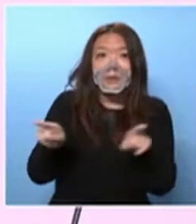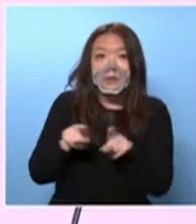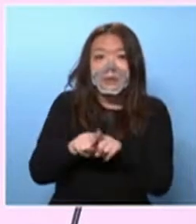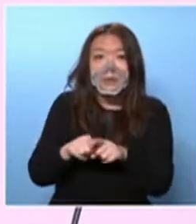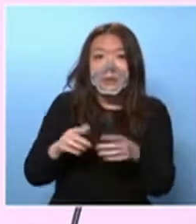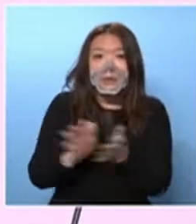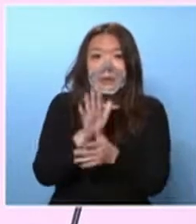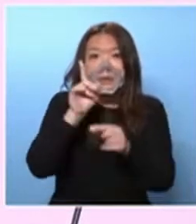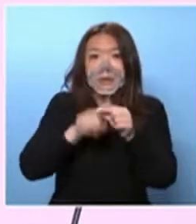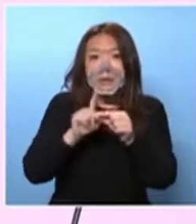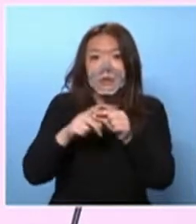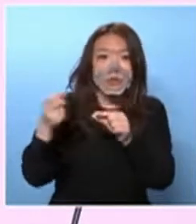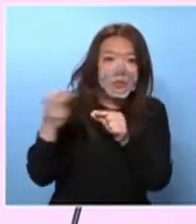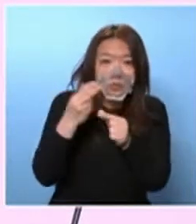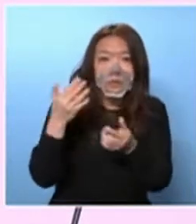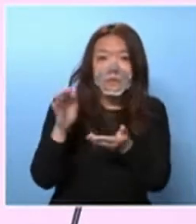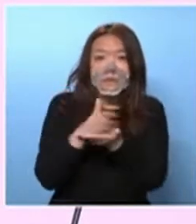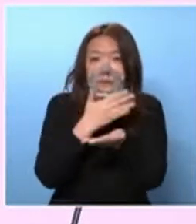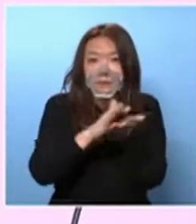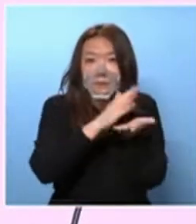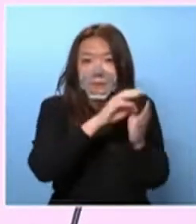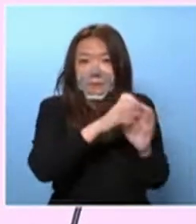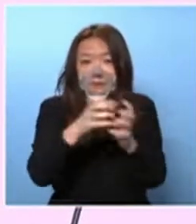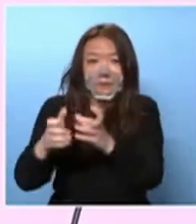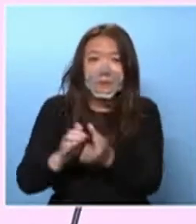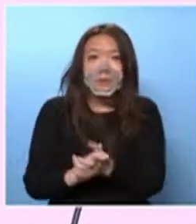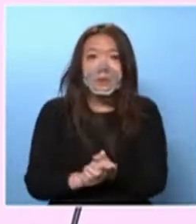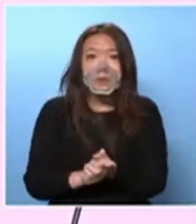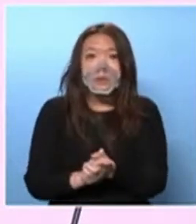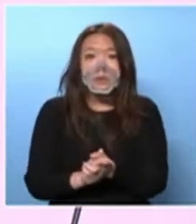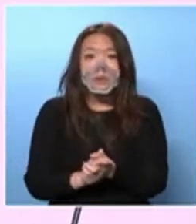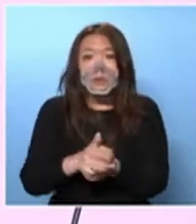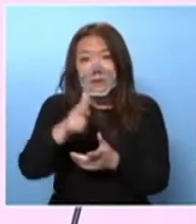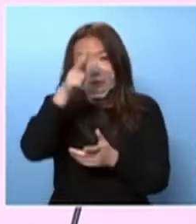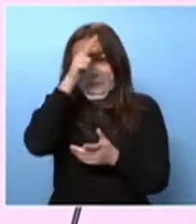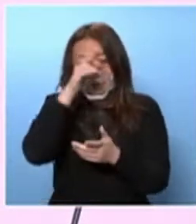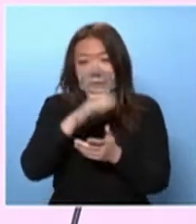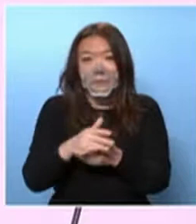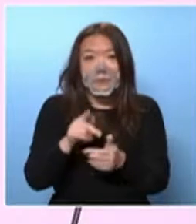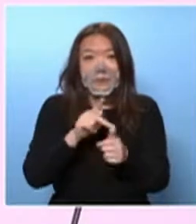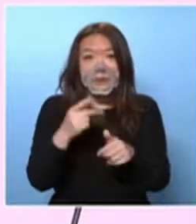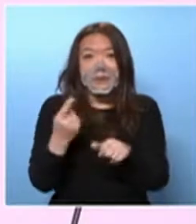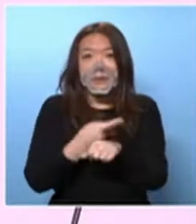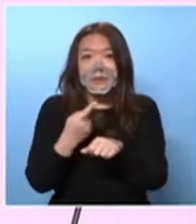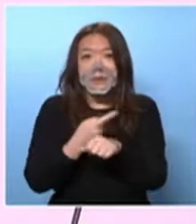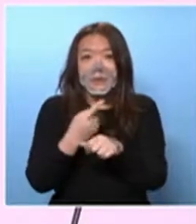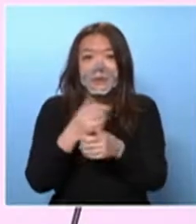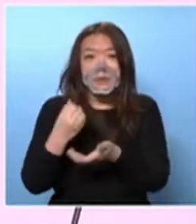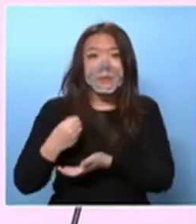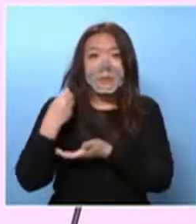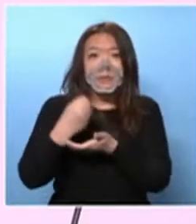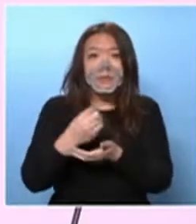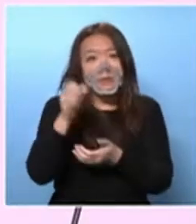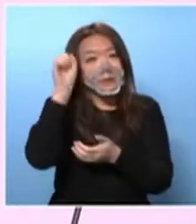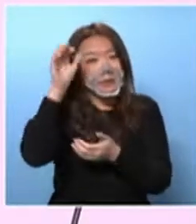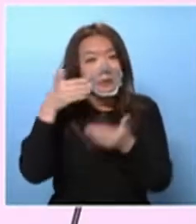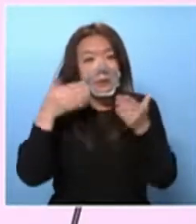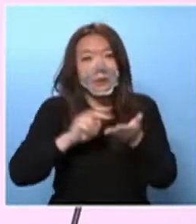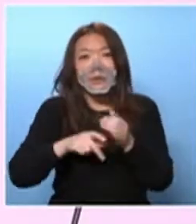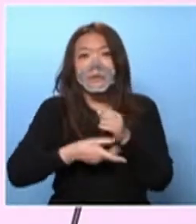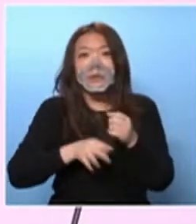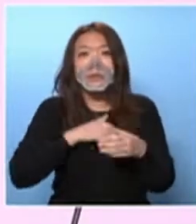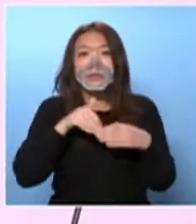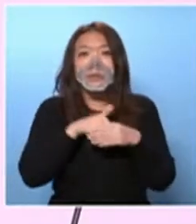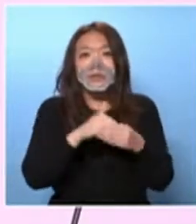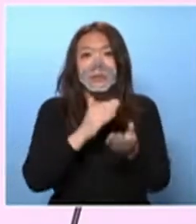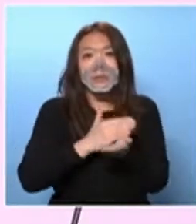They will get the remaining vouchers by installments together with the new eligible persons in the middle of the year. In this regard, the government will, in